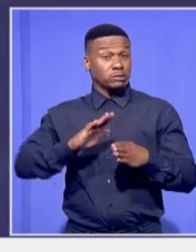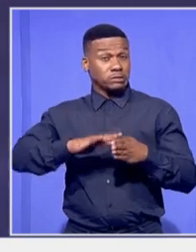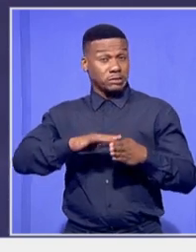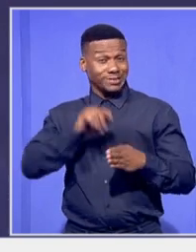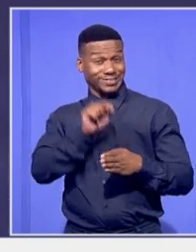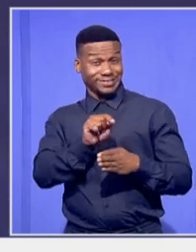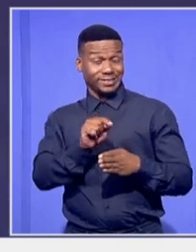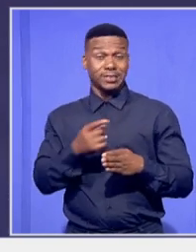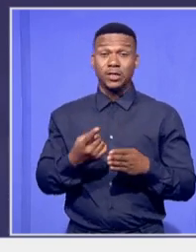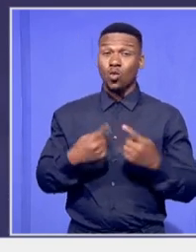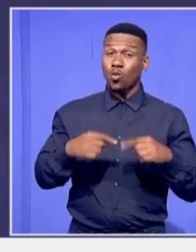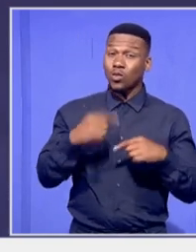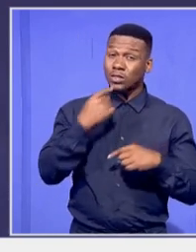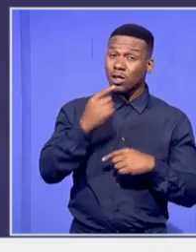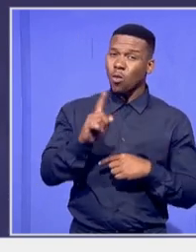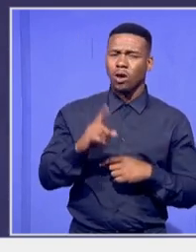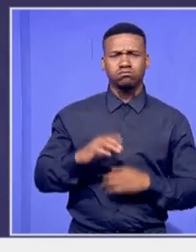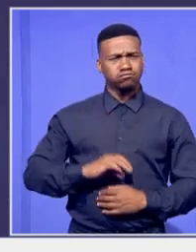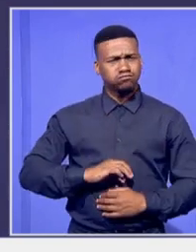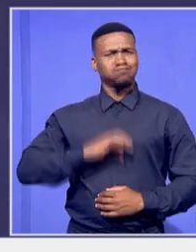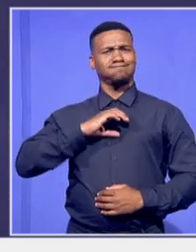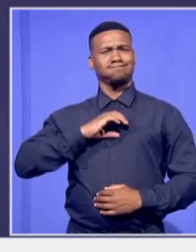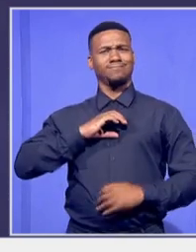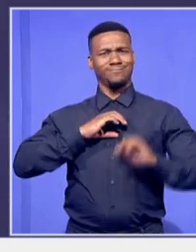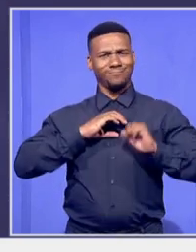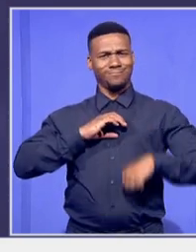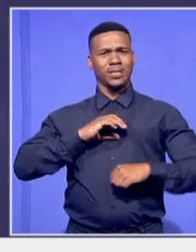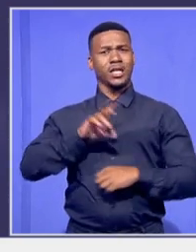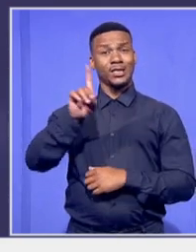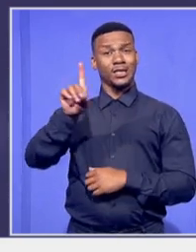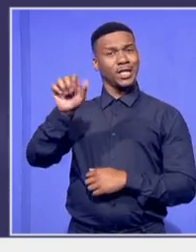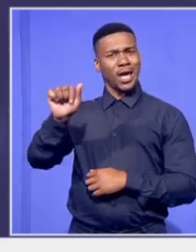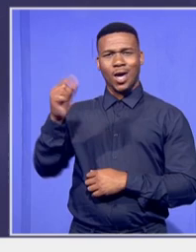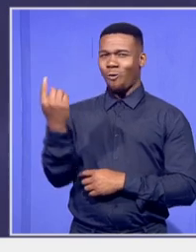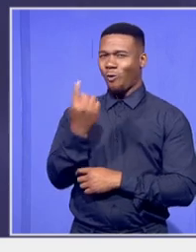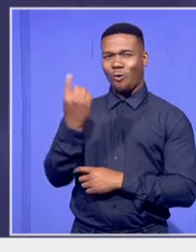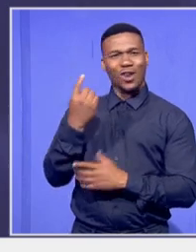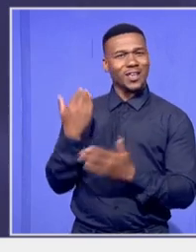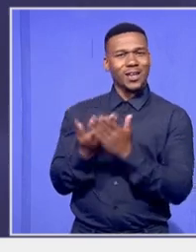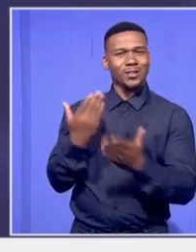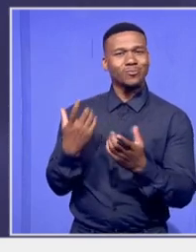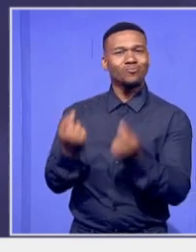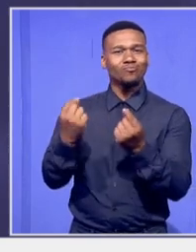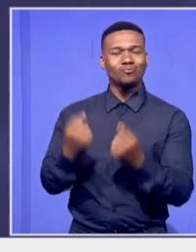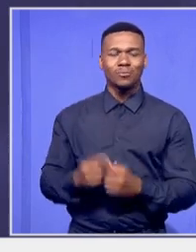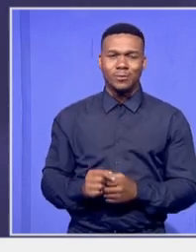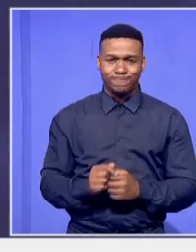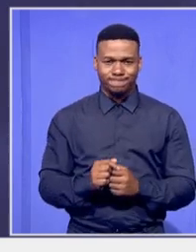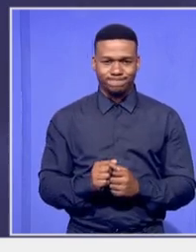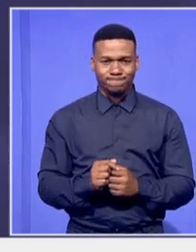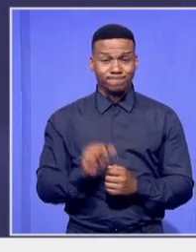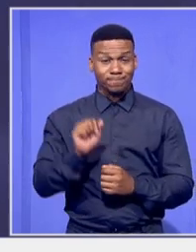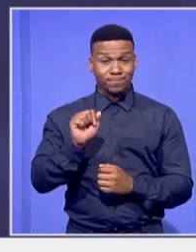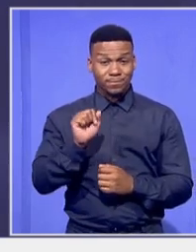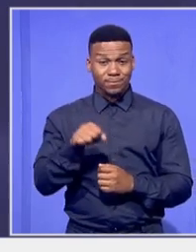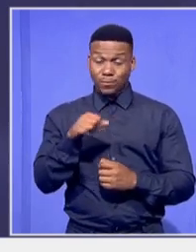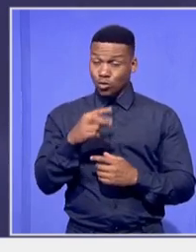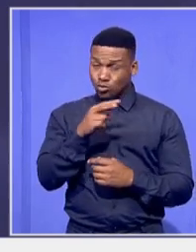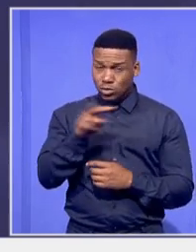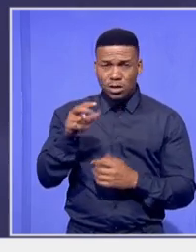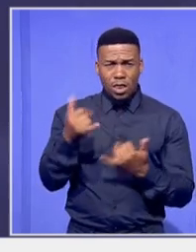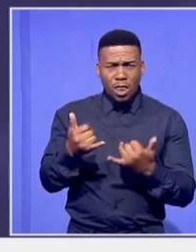we say confidently, only the DA can do it. You see it play out in more and